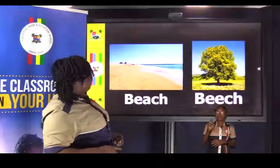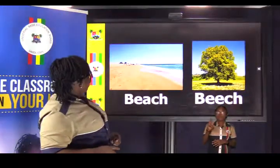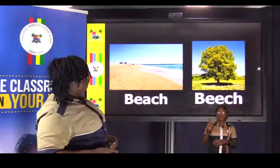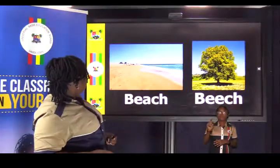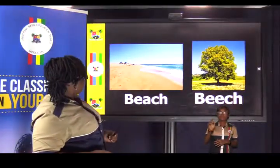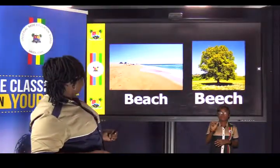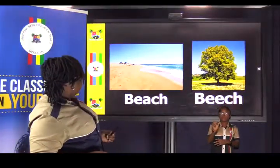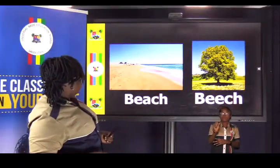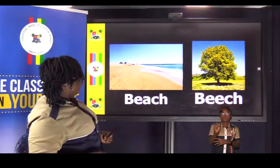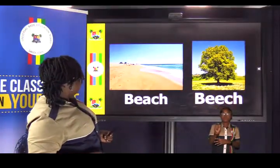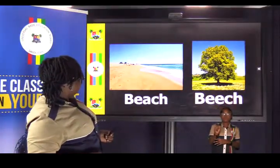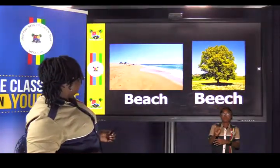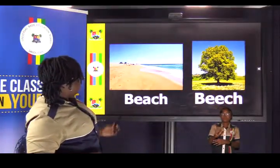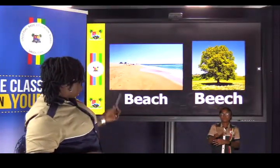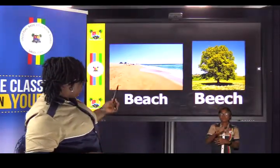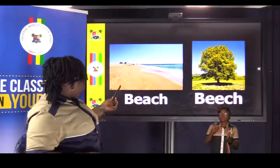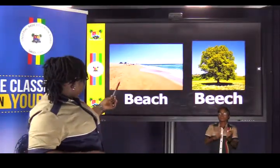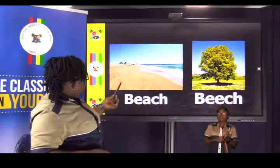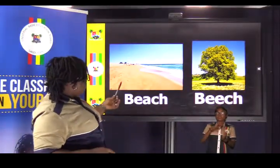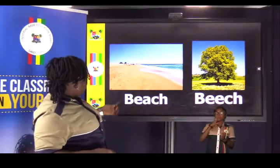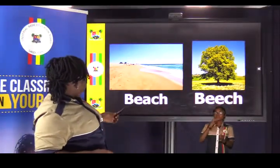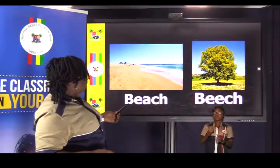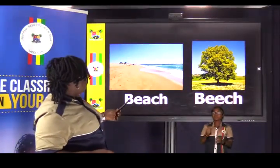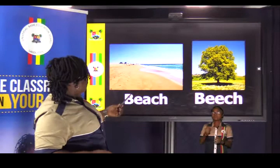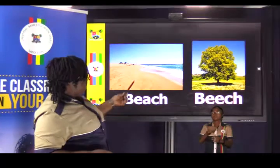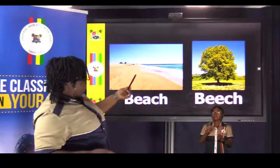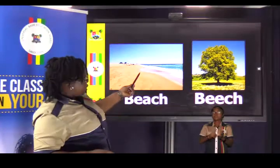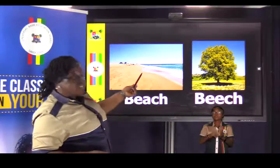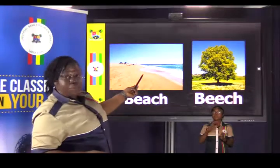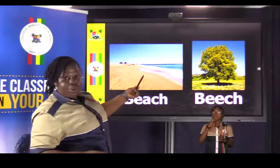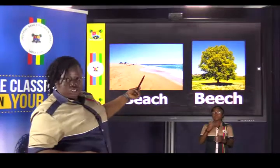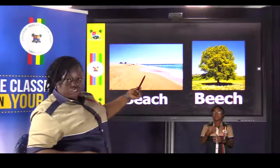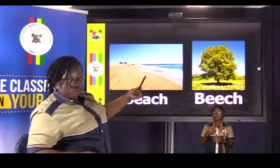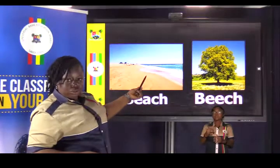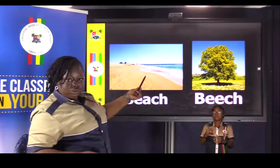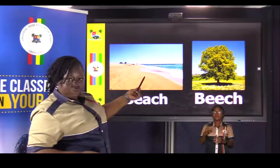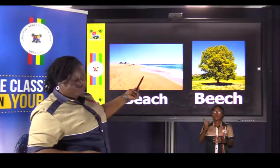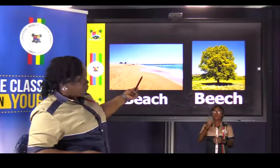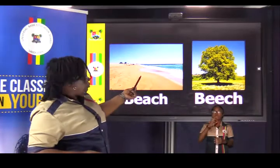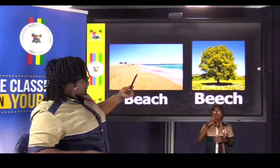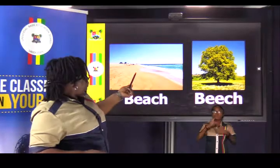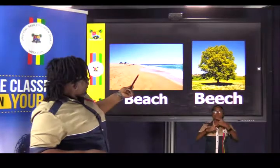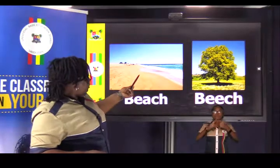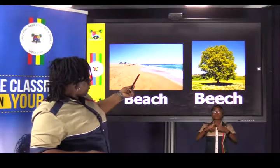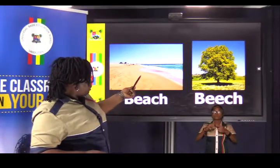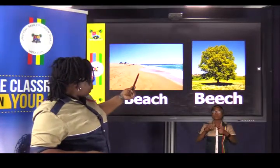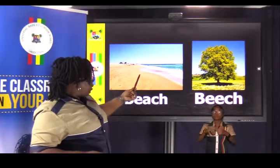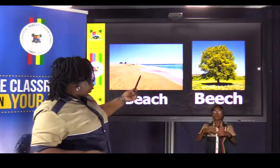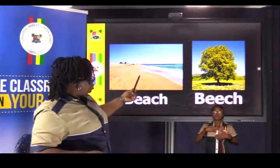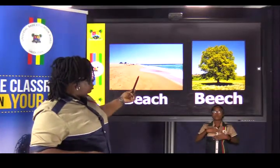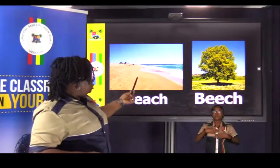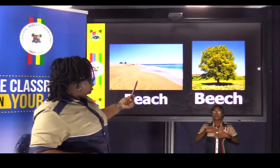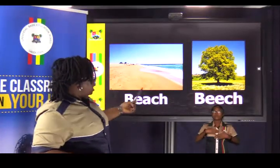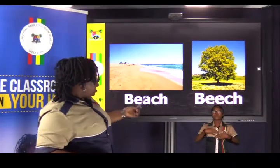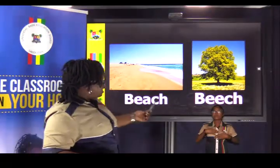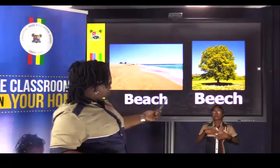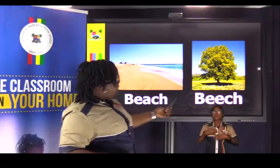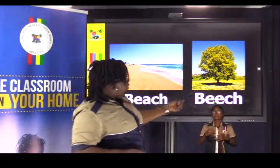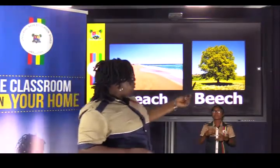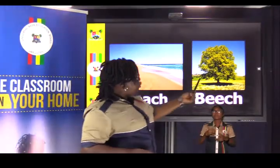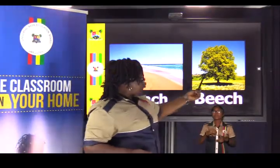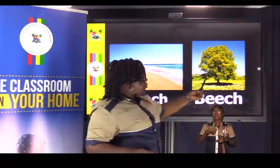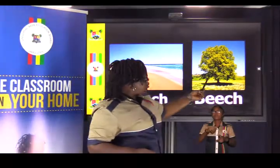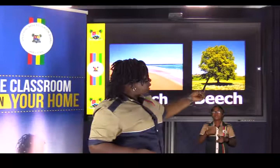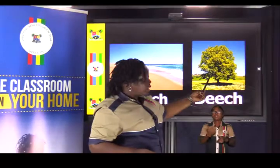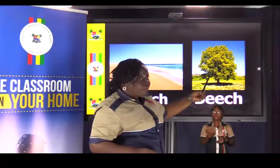Let's have illustration of that. Okay, these are pictures. This is a beech. This is a beech. And